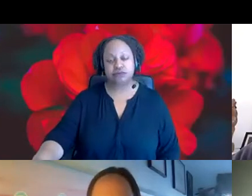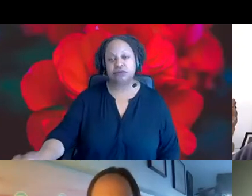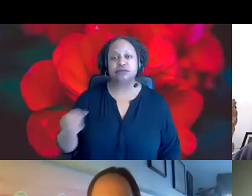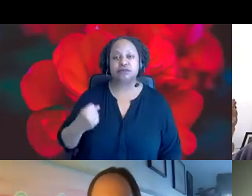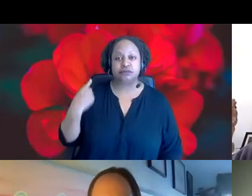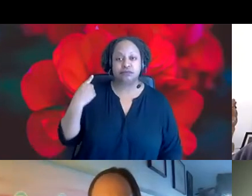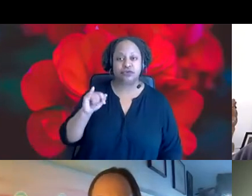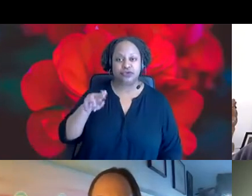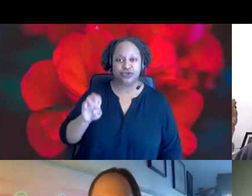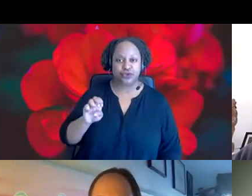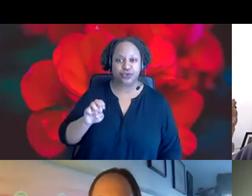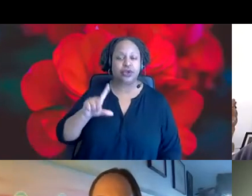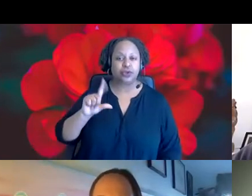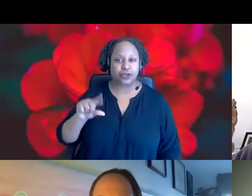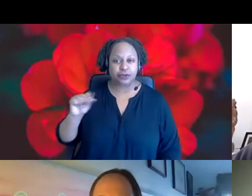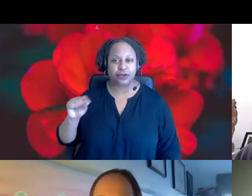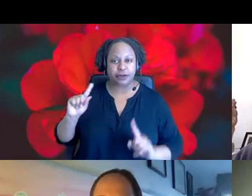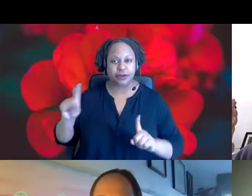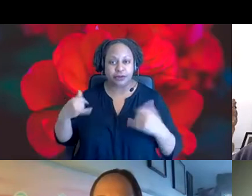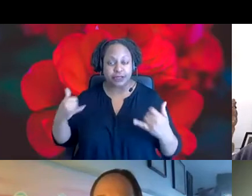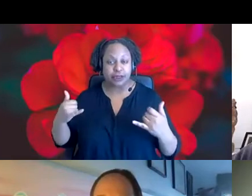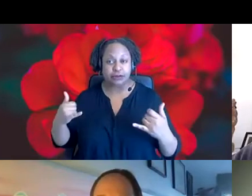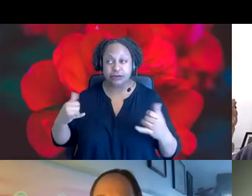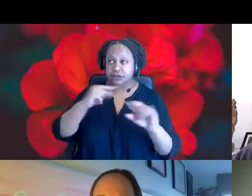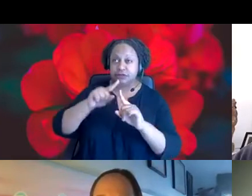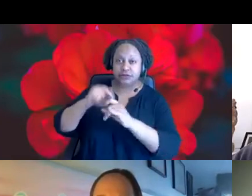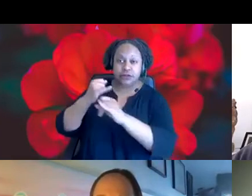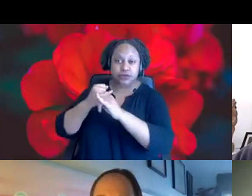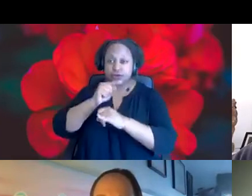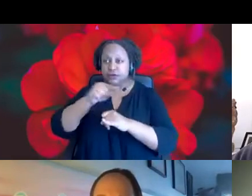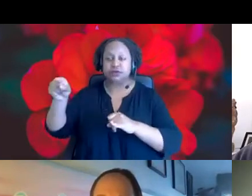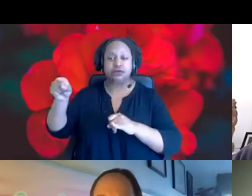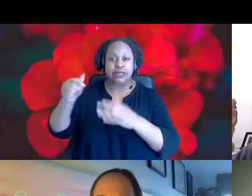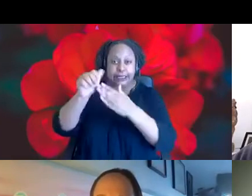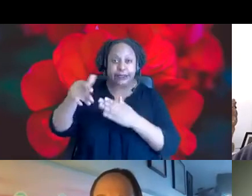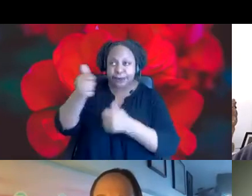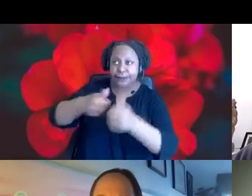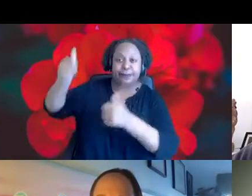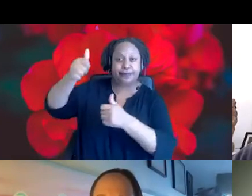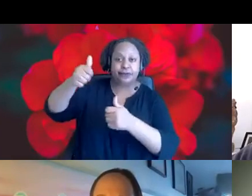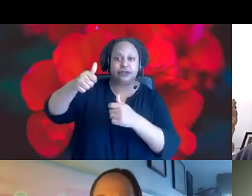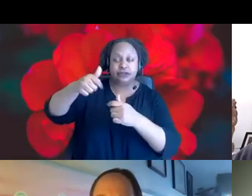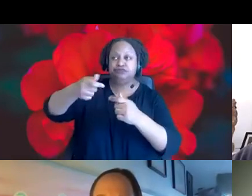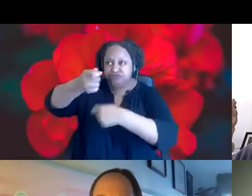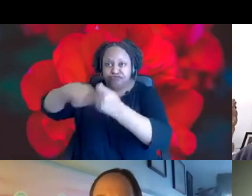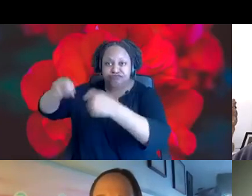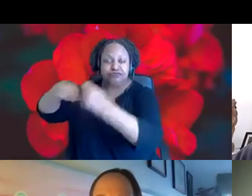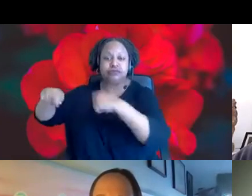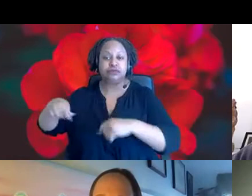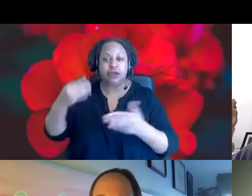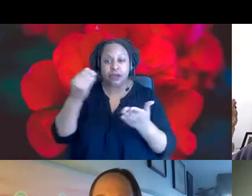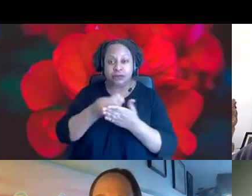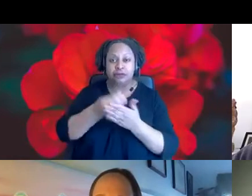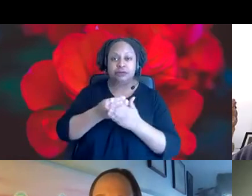institutions, with changes in leadership and redispersing resources, funding